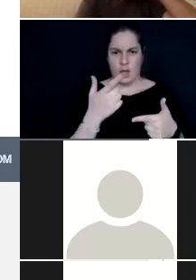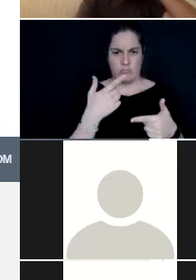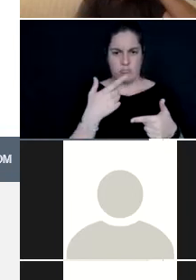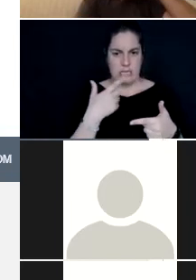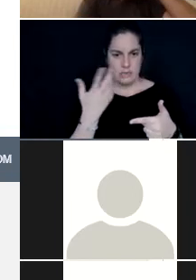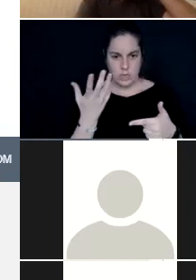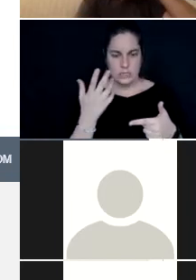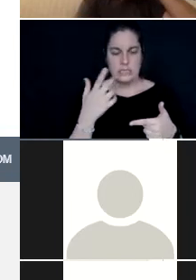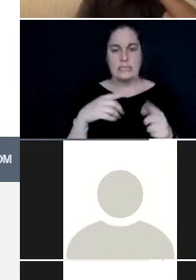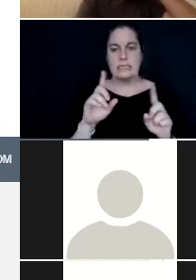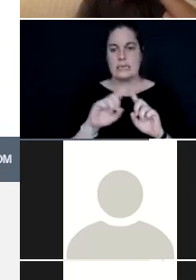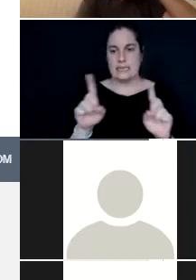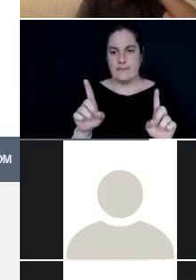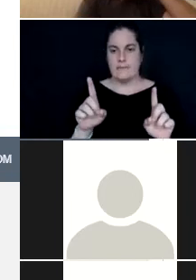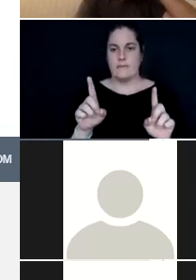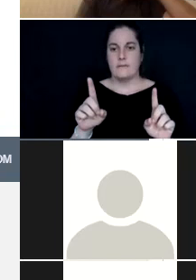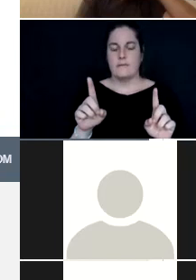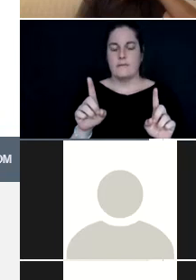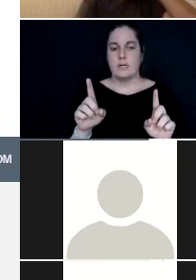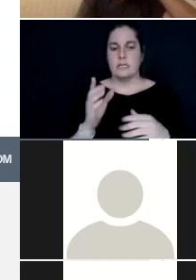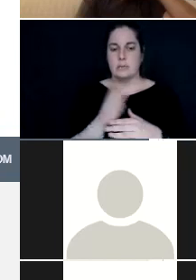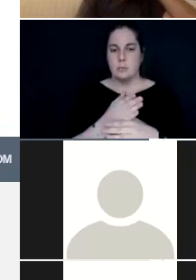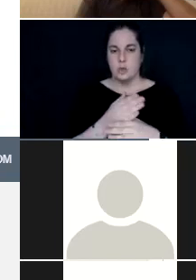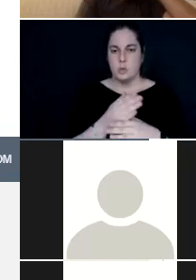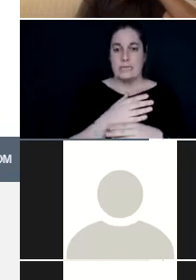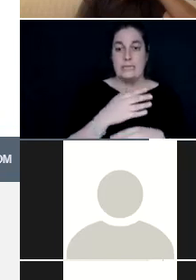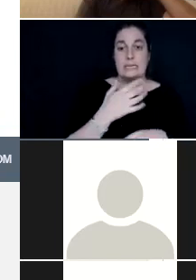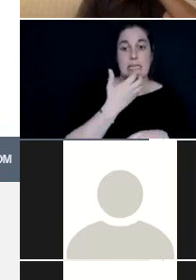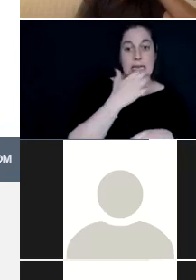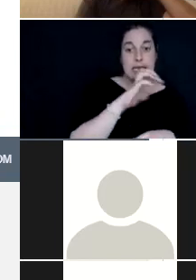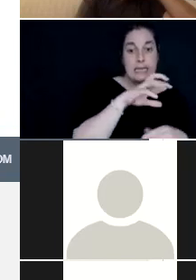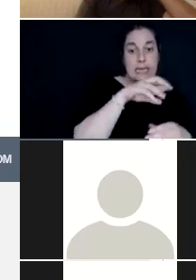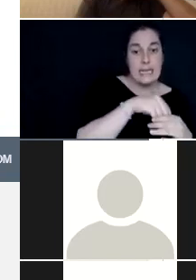difference between the heat that you put in and the work that you get out